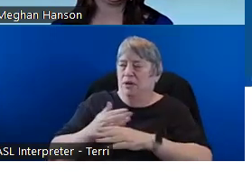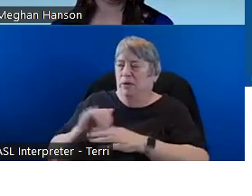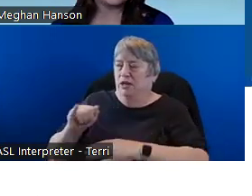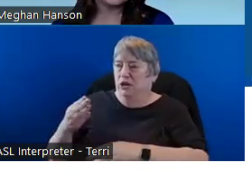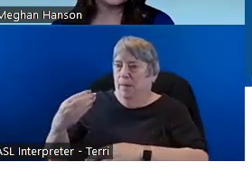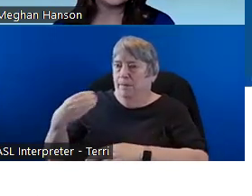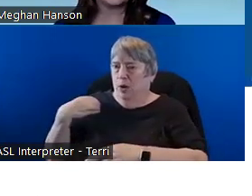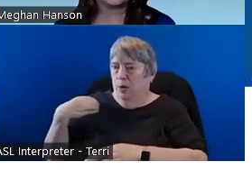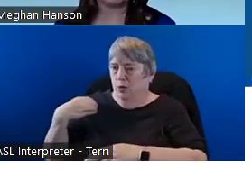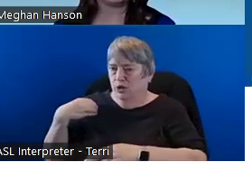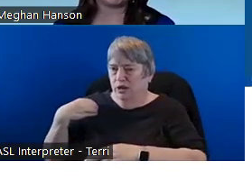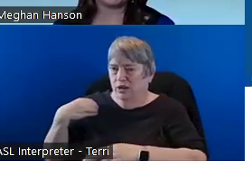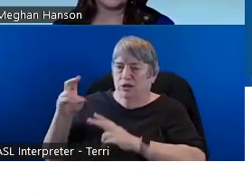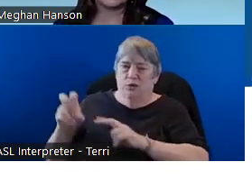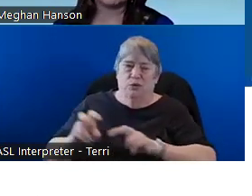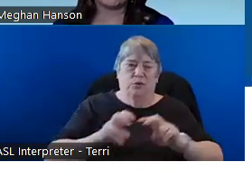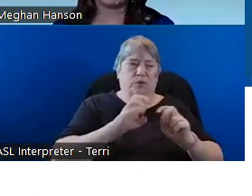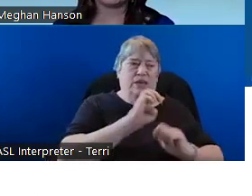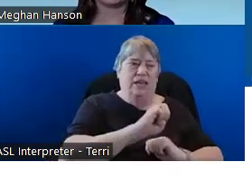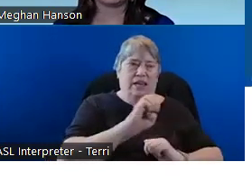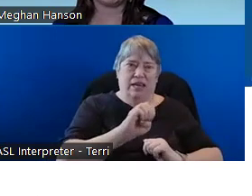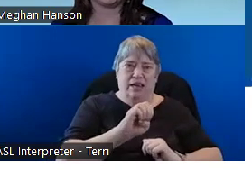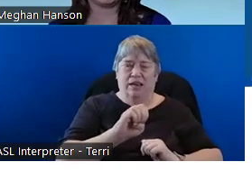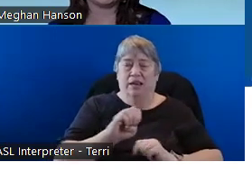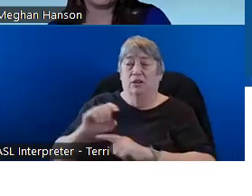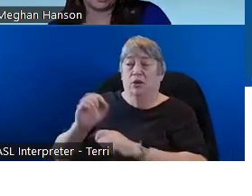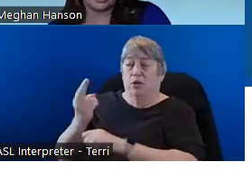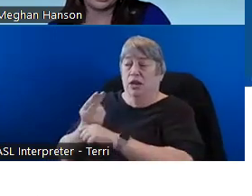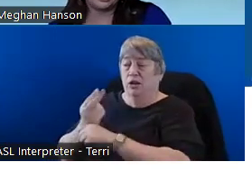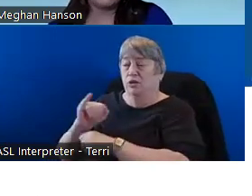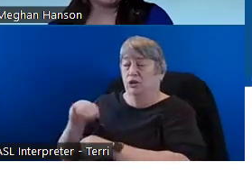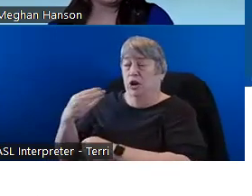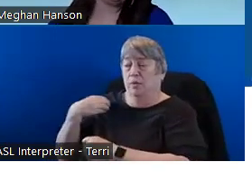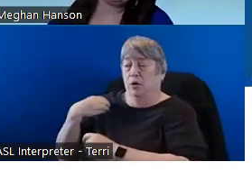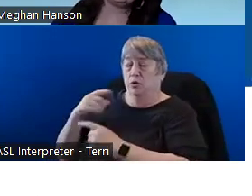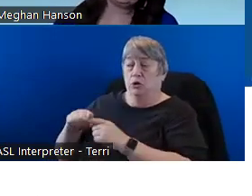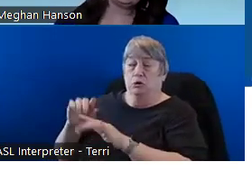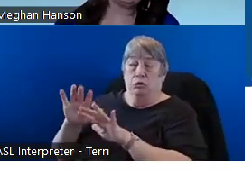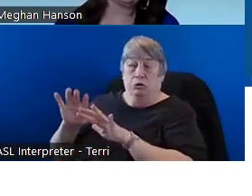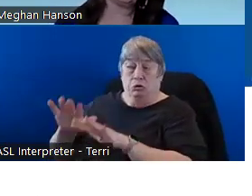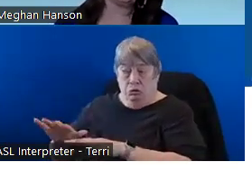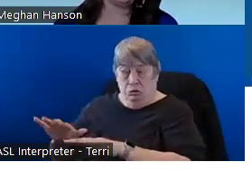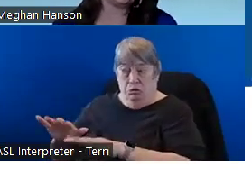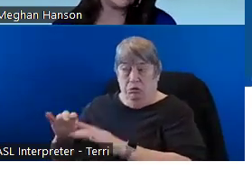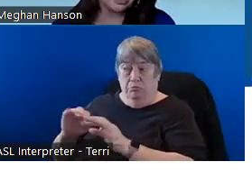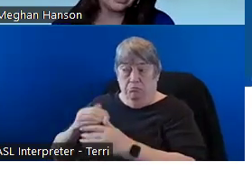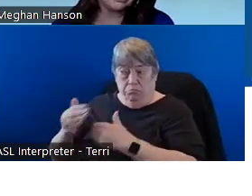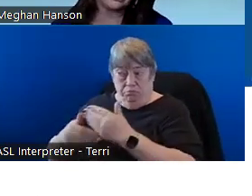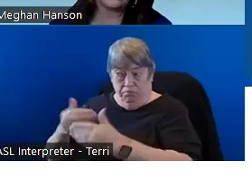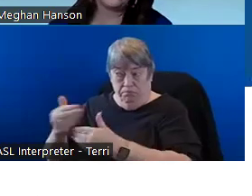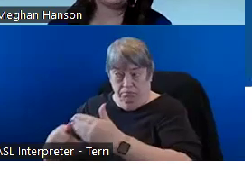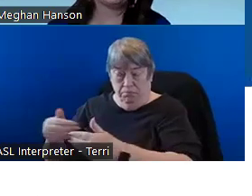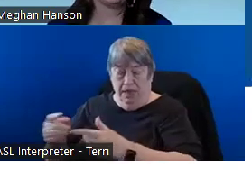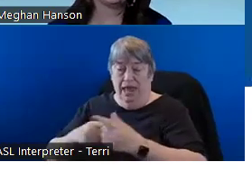get settled into the job in that more intensive way with the kind of one-on-one training, but use EE to do the performance